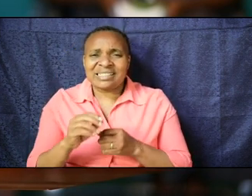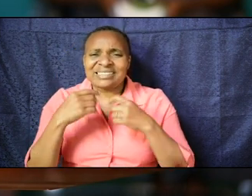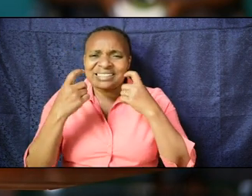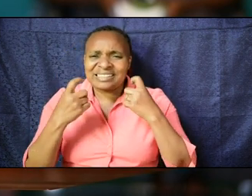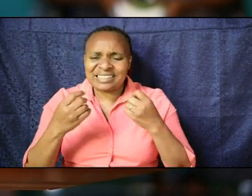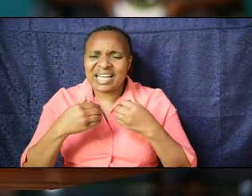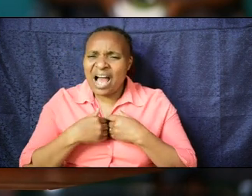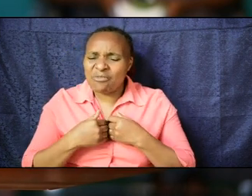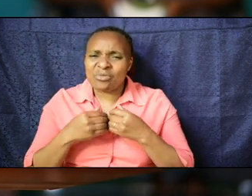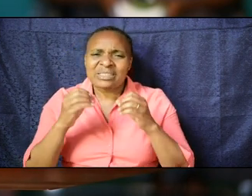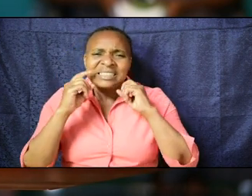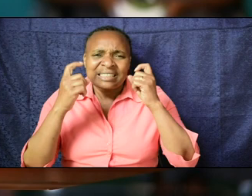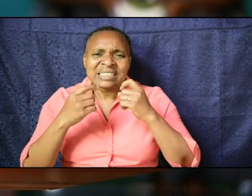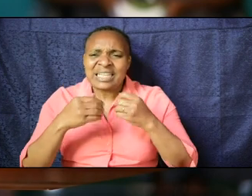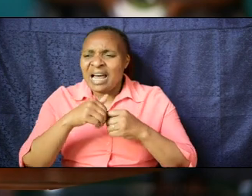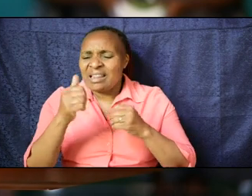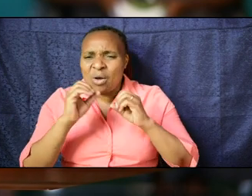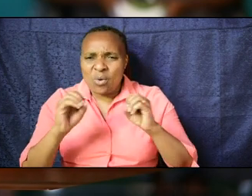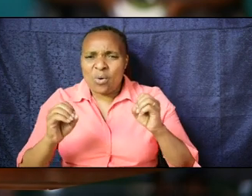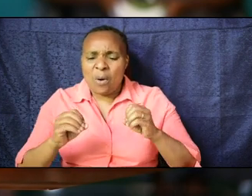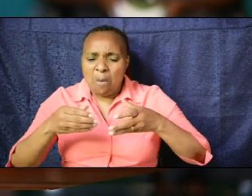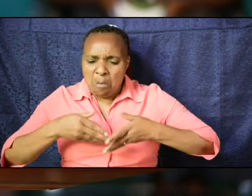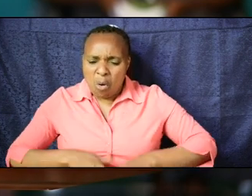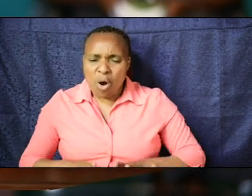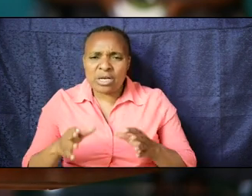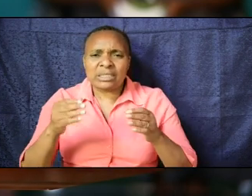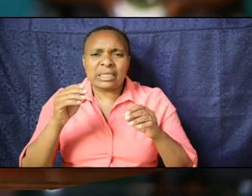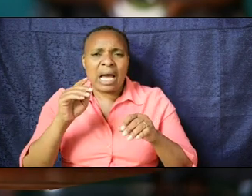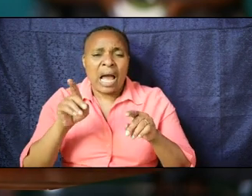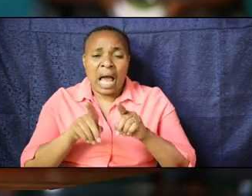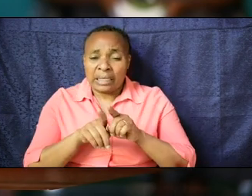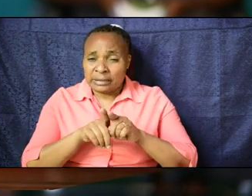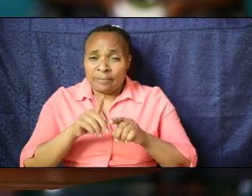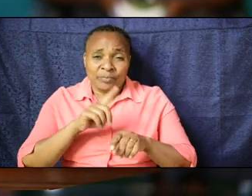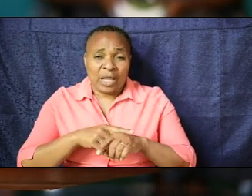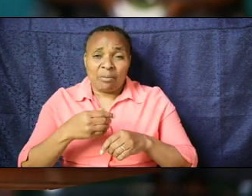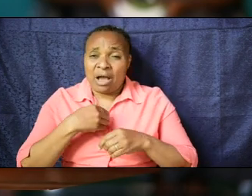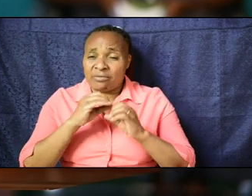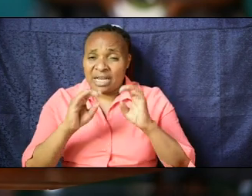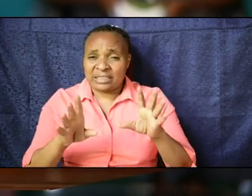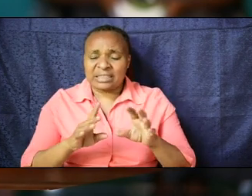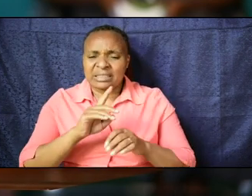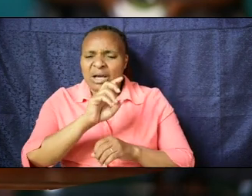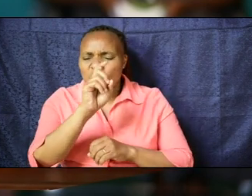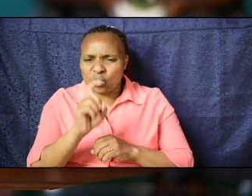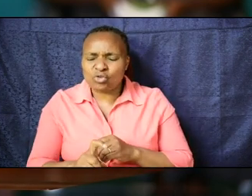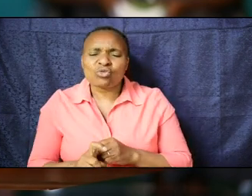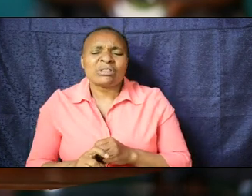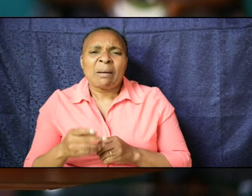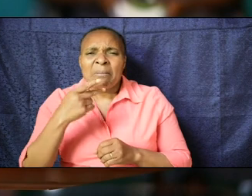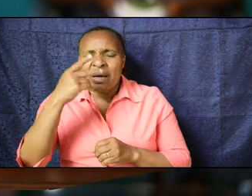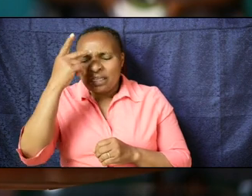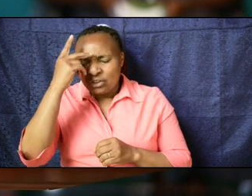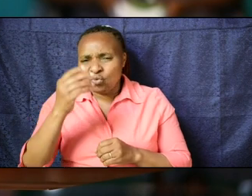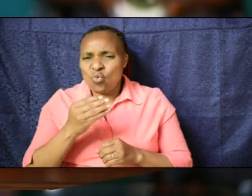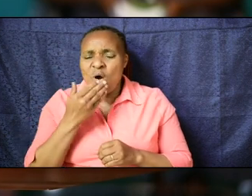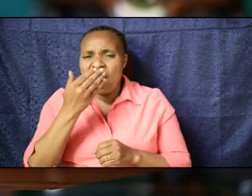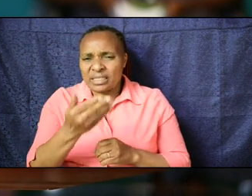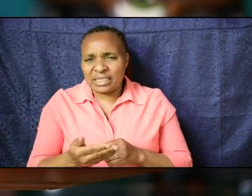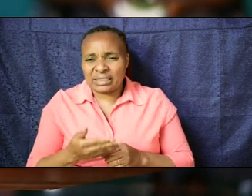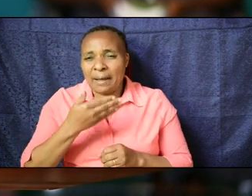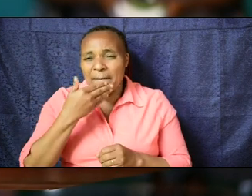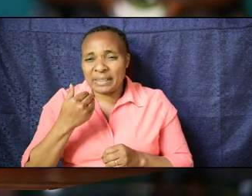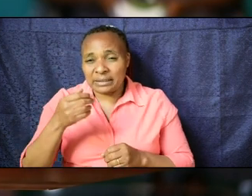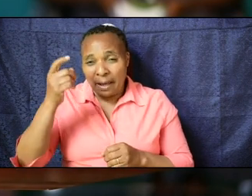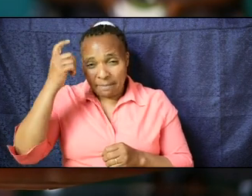saints? Why do we baptize when we are born and you do not? He asked this question to his parents, who answered to the best of